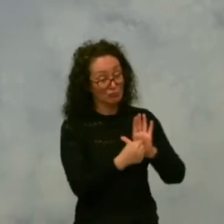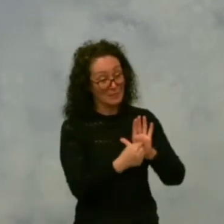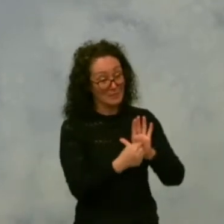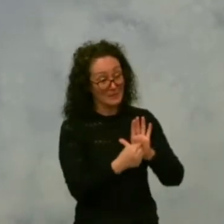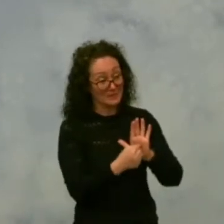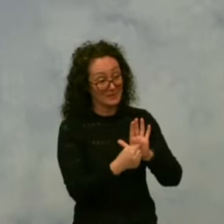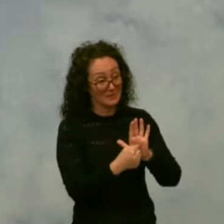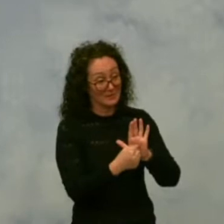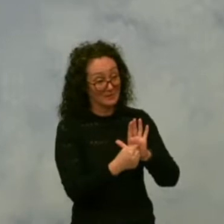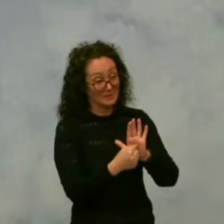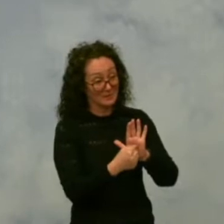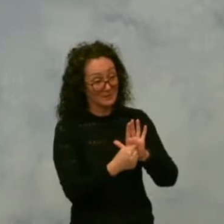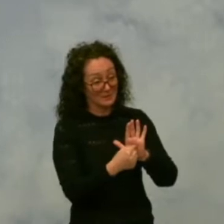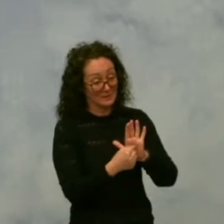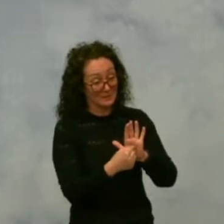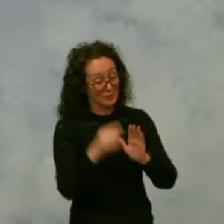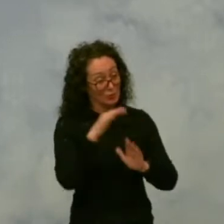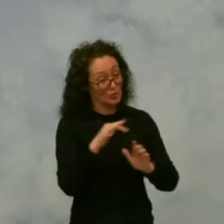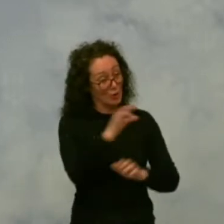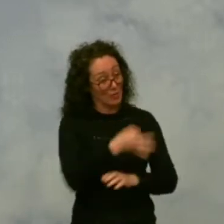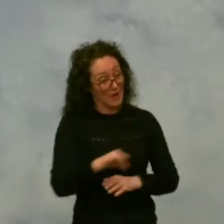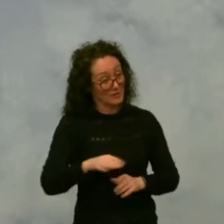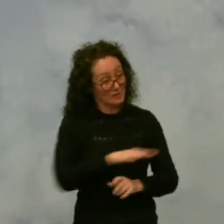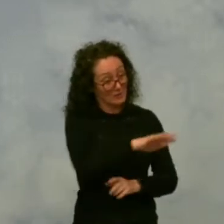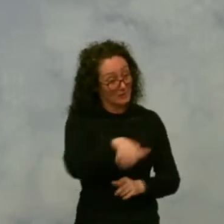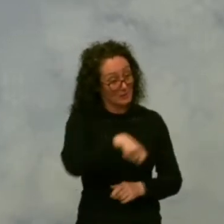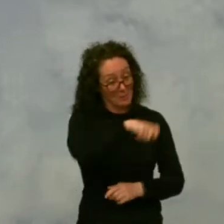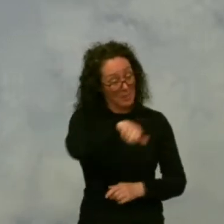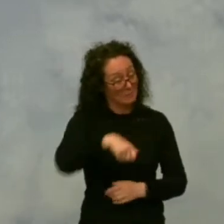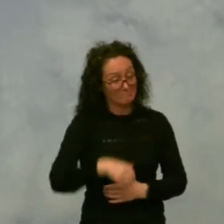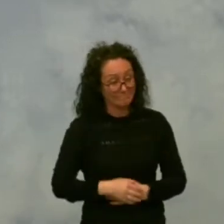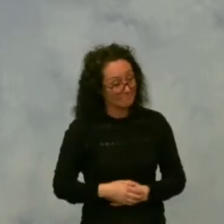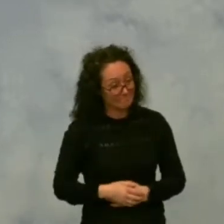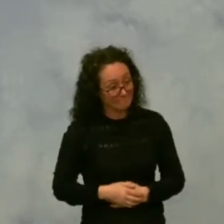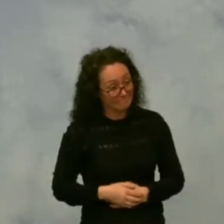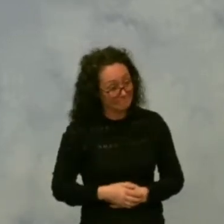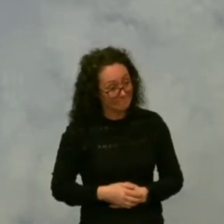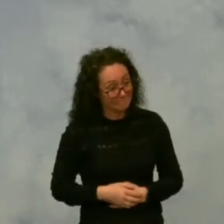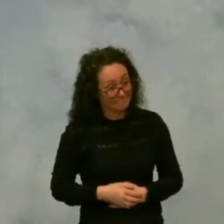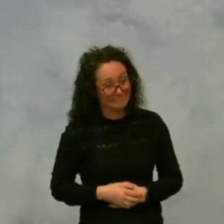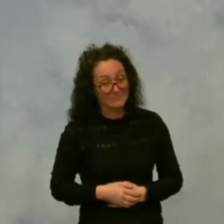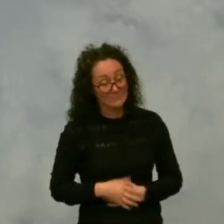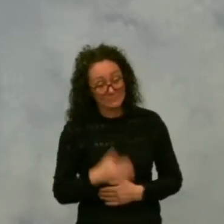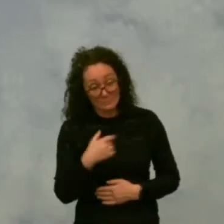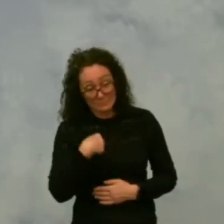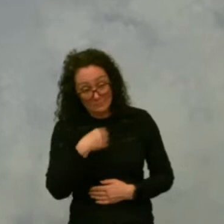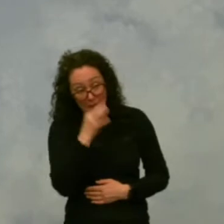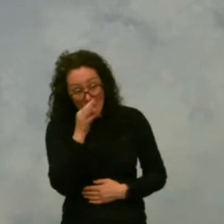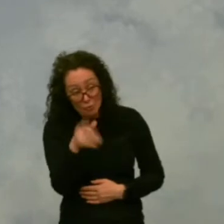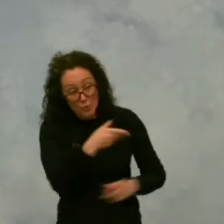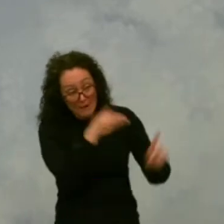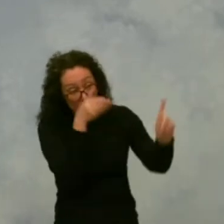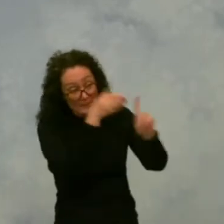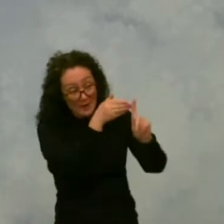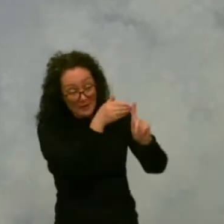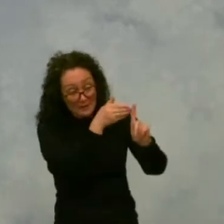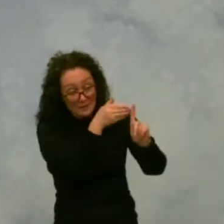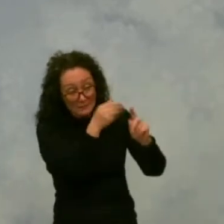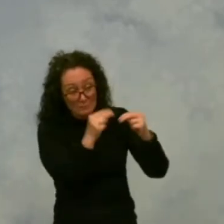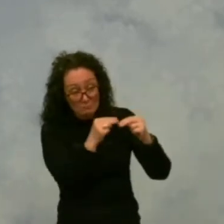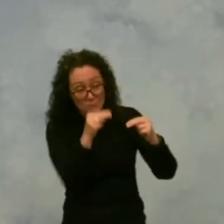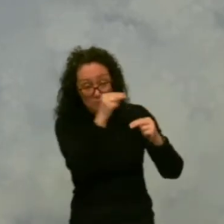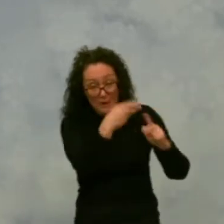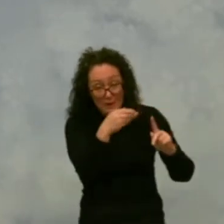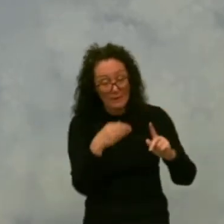Council area population. My question is, do we have any target or any plan to increase that and